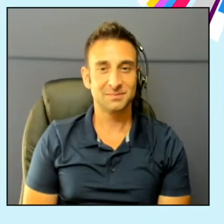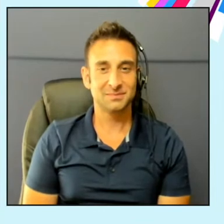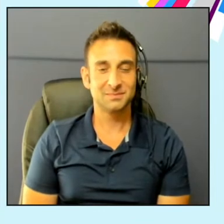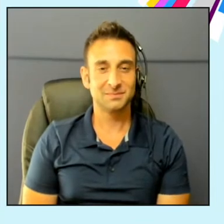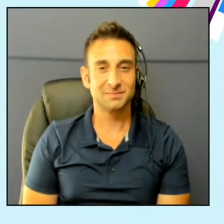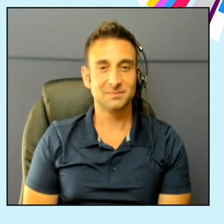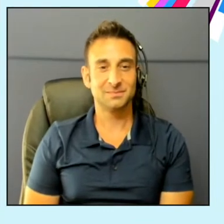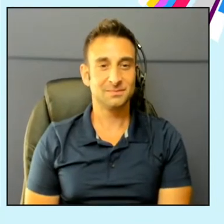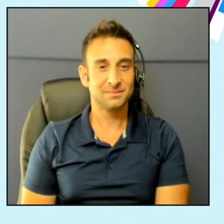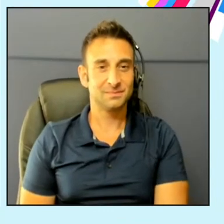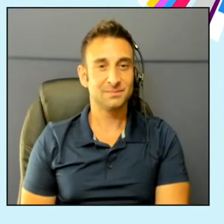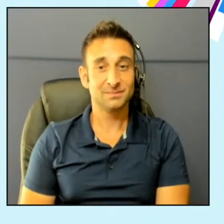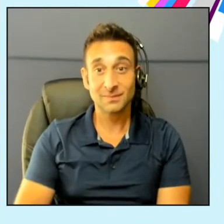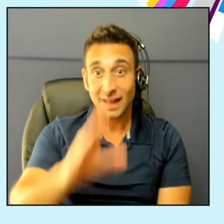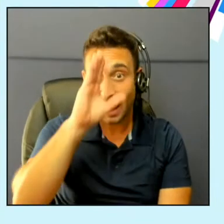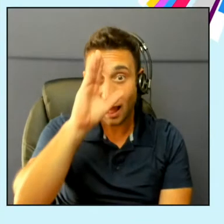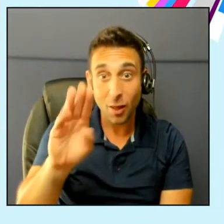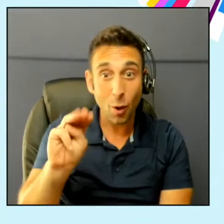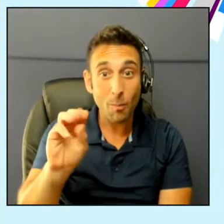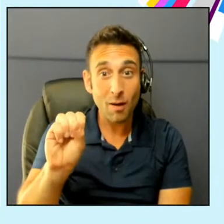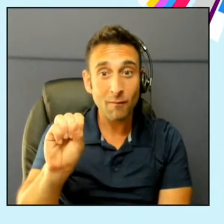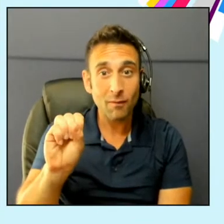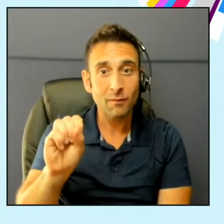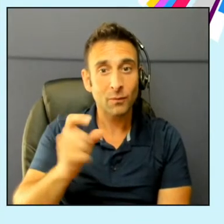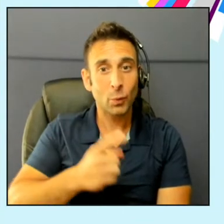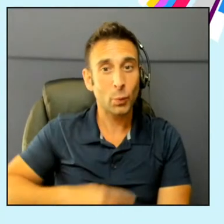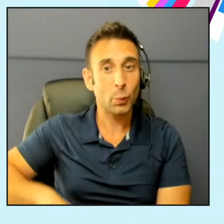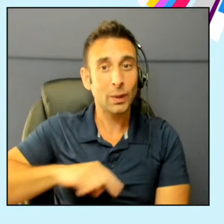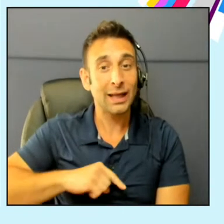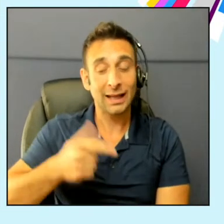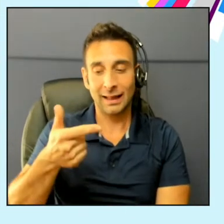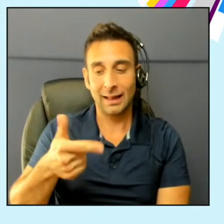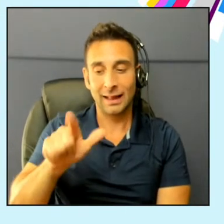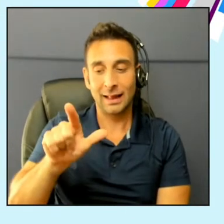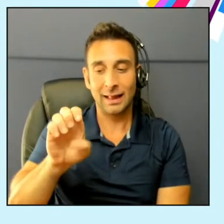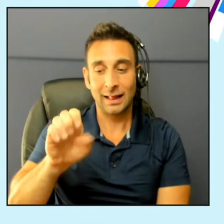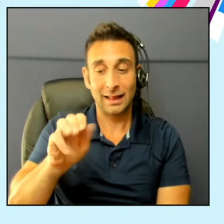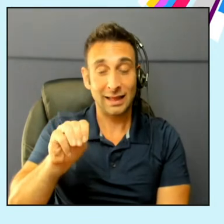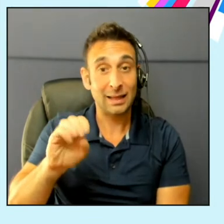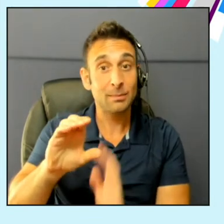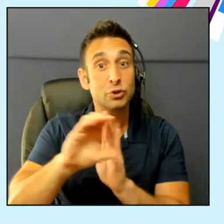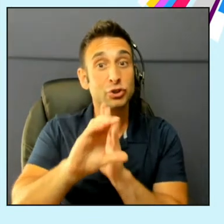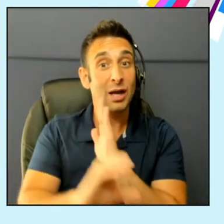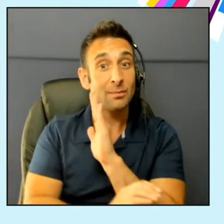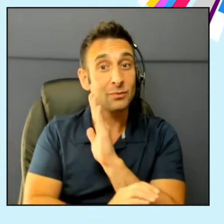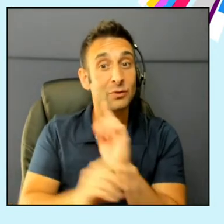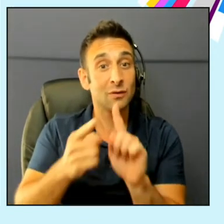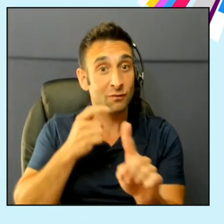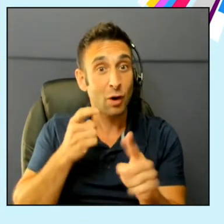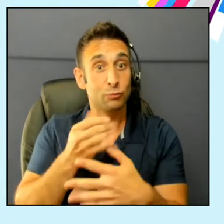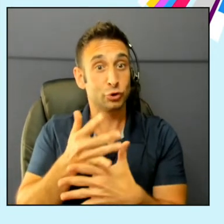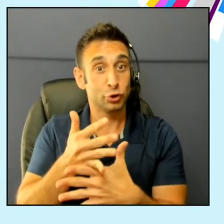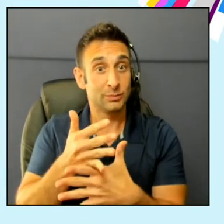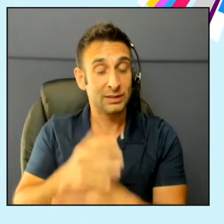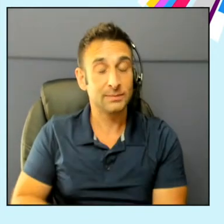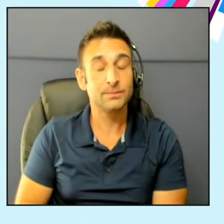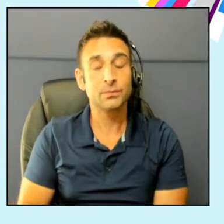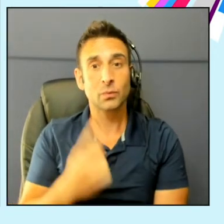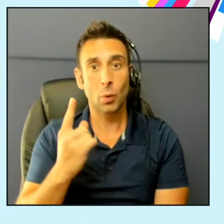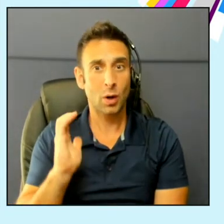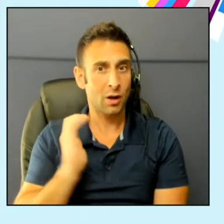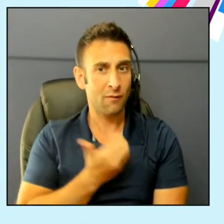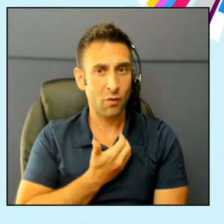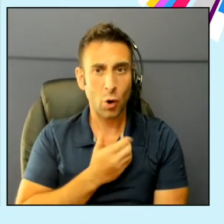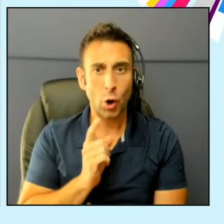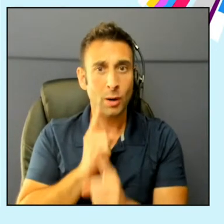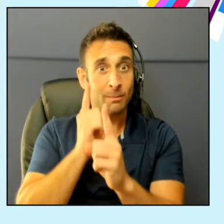Hello, Microsoft. We are the Gleam chapter from Germany. One of our diversity and inclusion mission statements is knowing